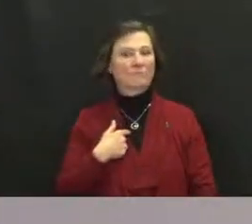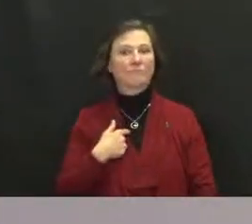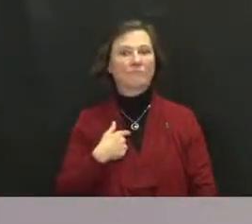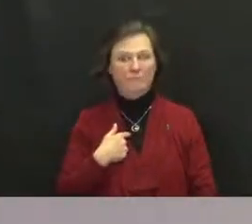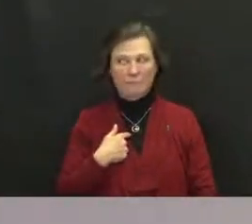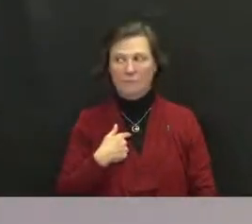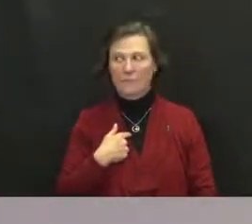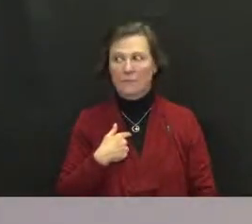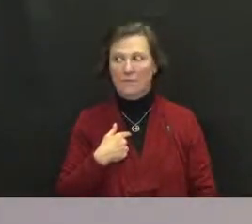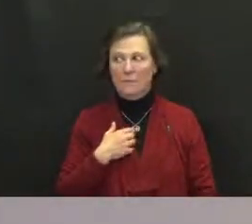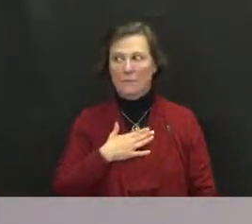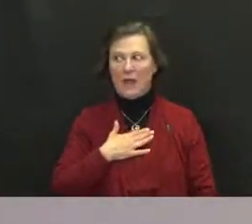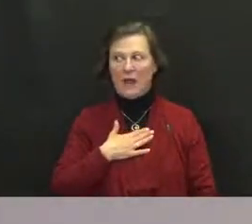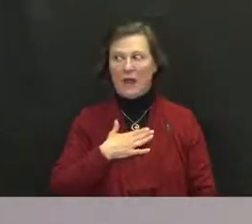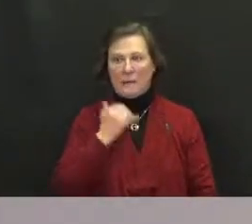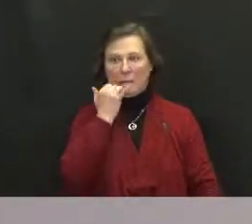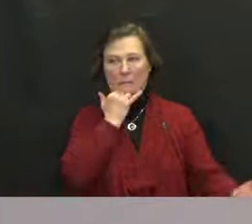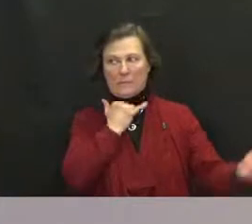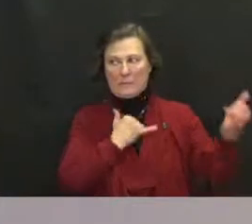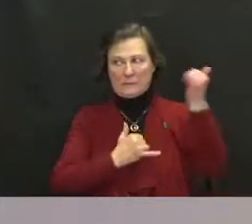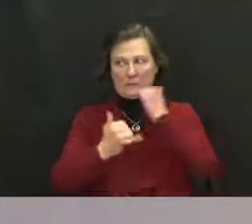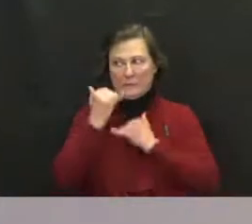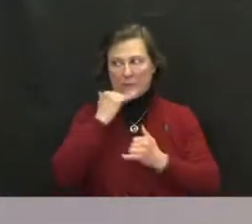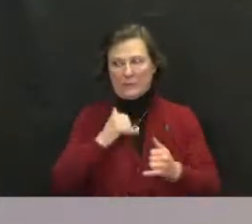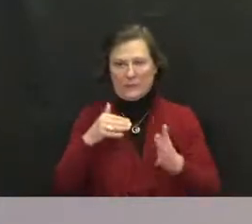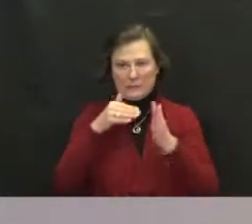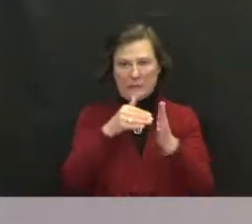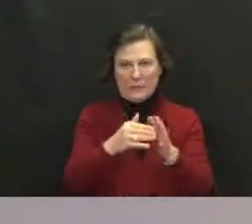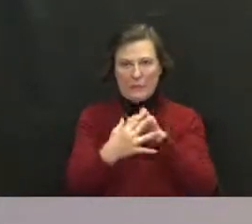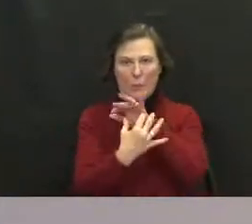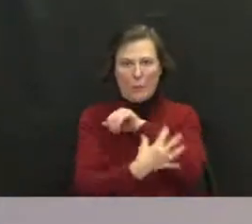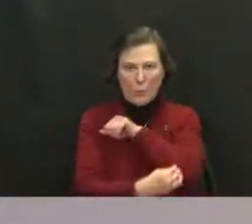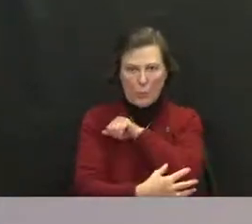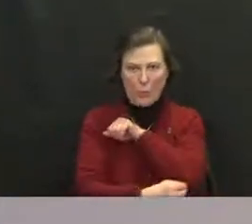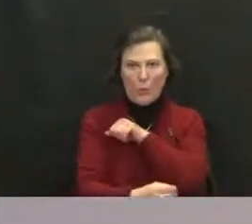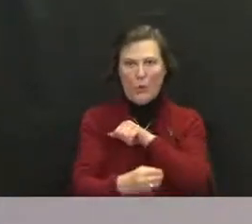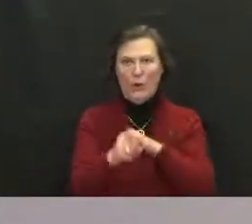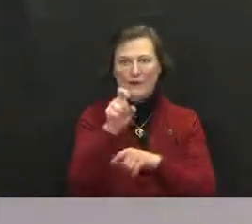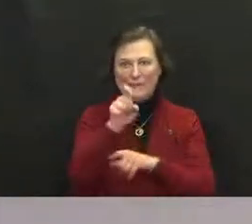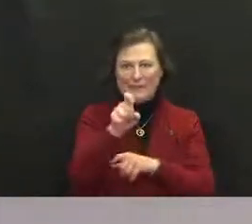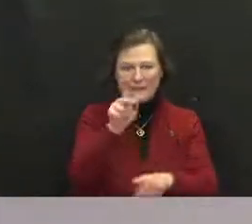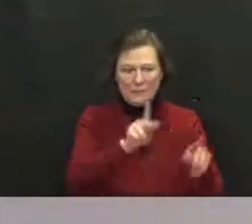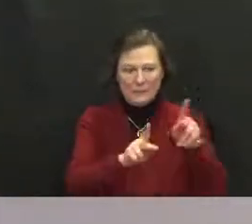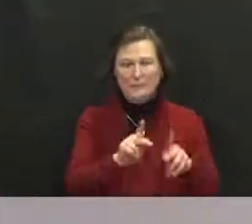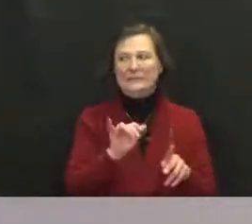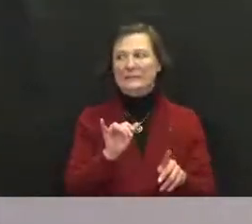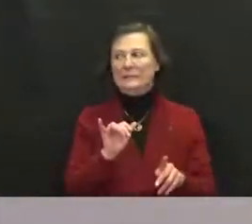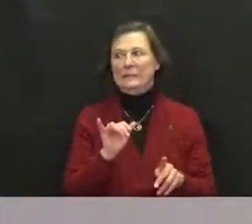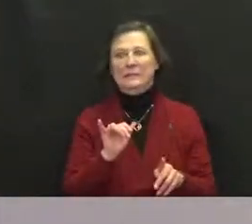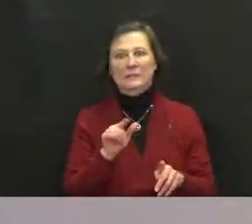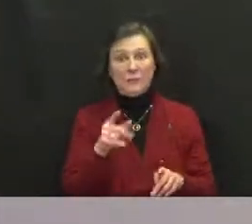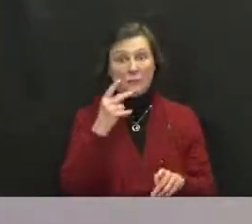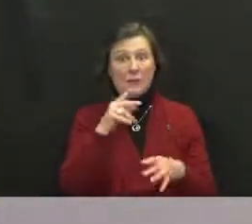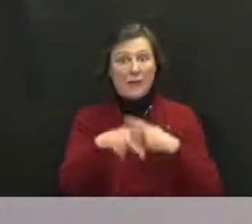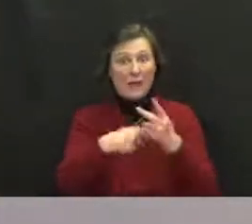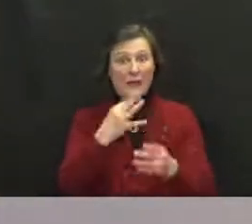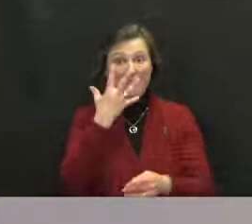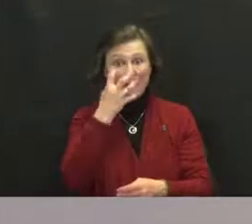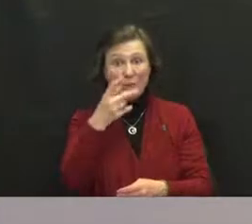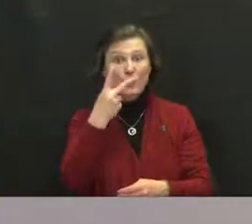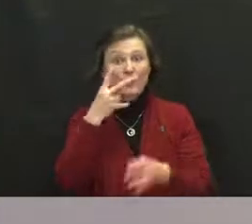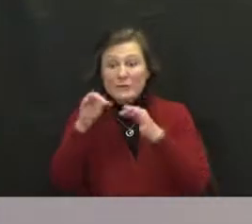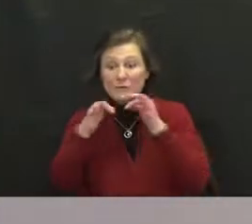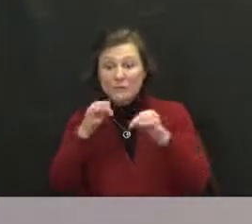their transgressions against the poor and the needy. It's the kind of anger you see described in the Psalms,